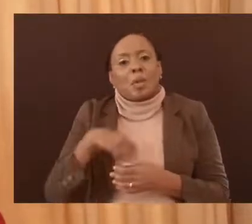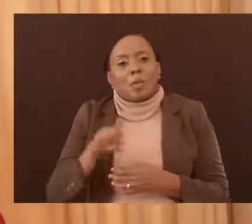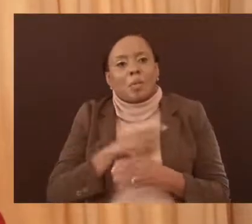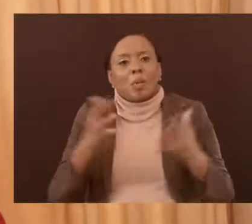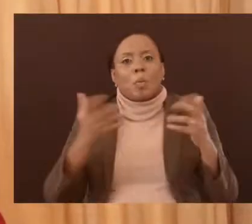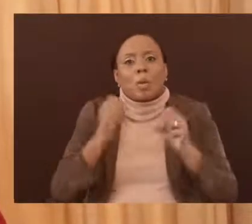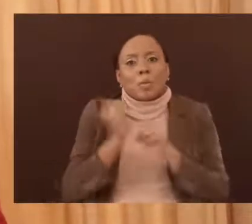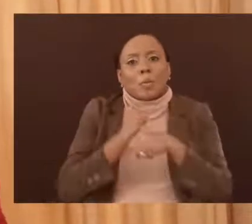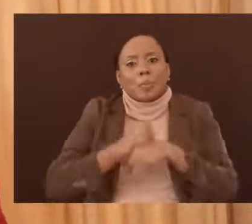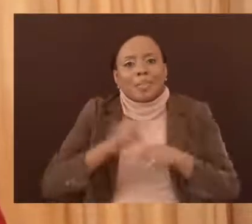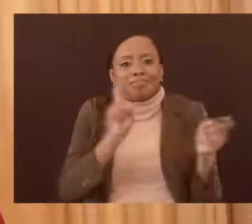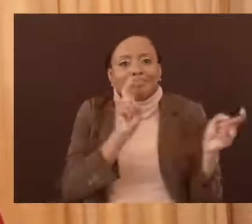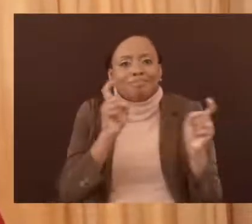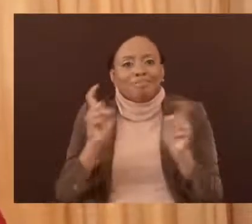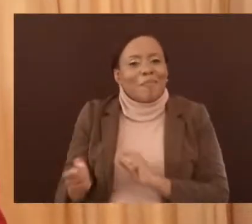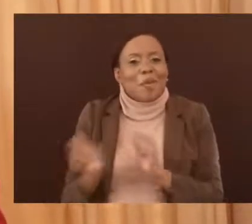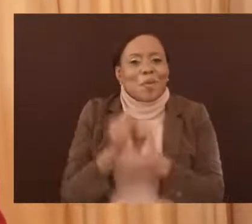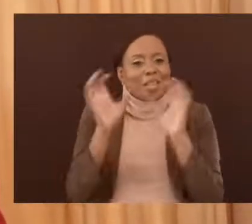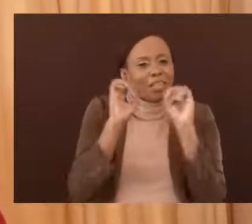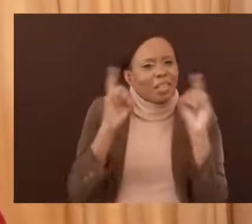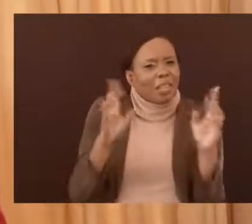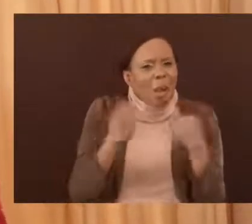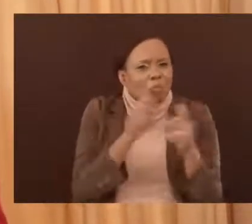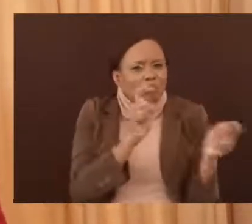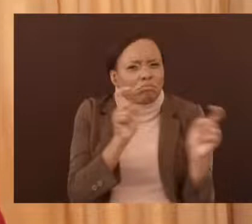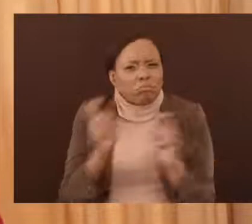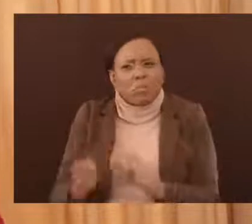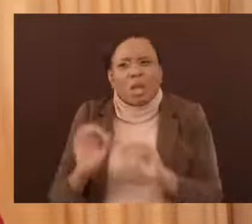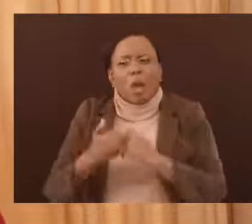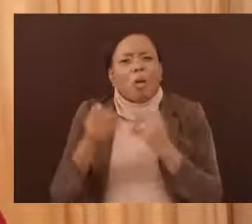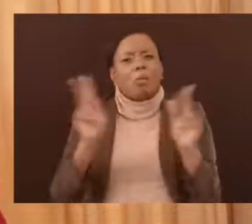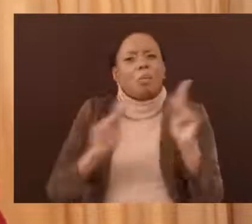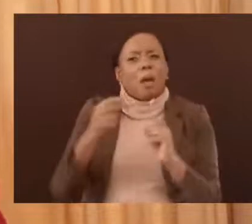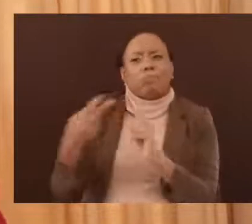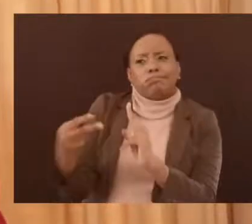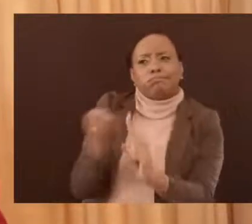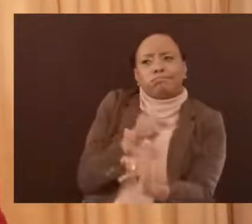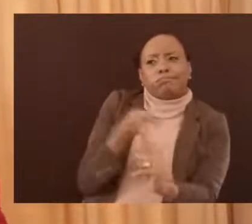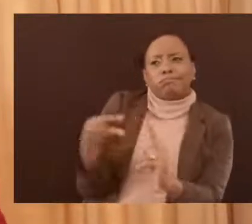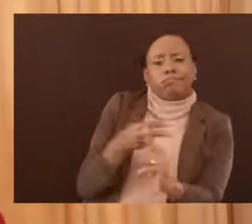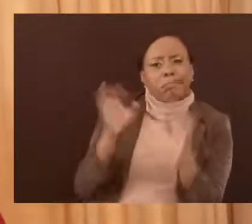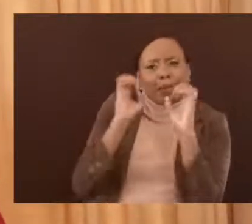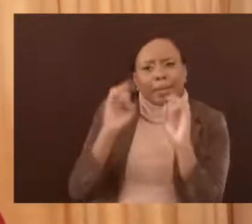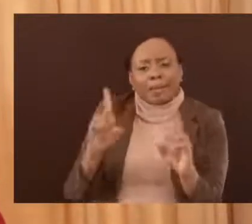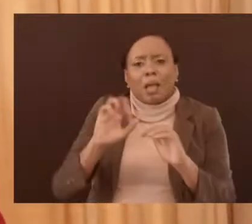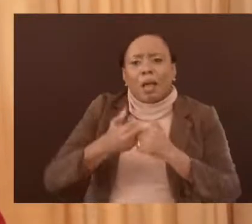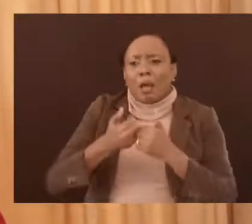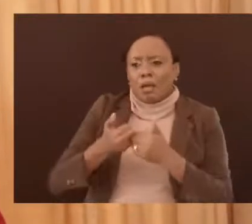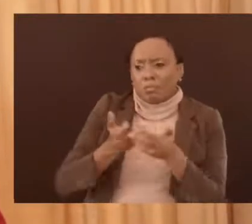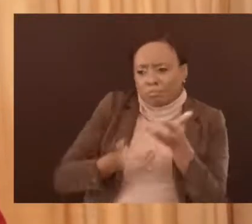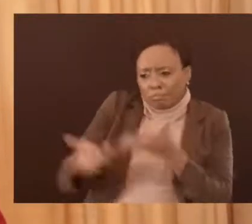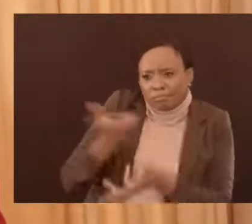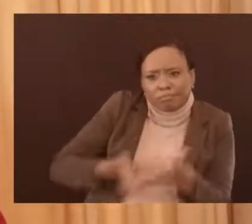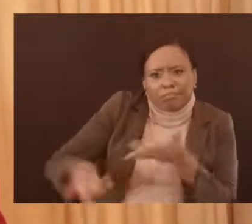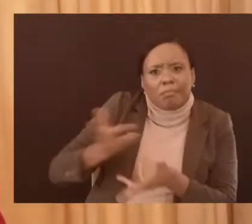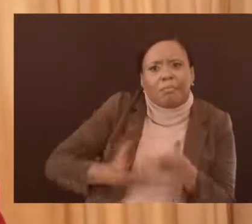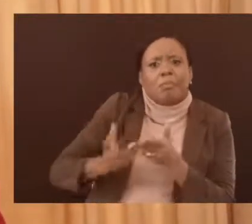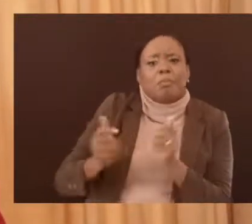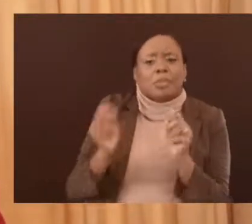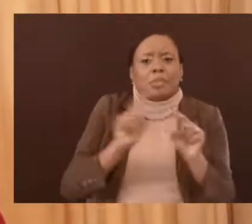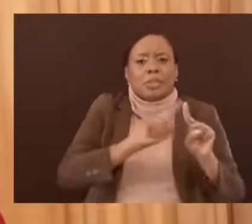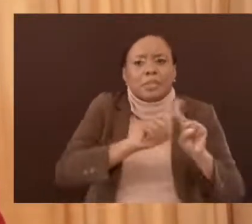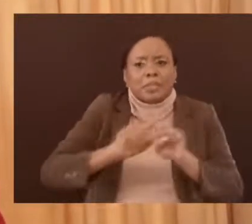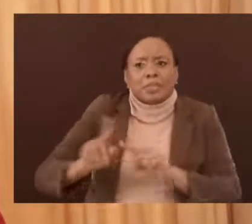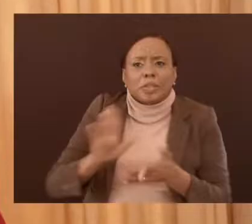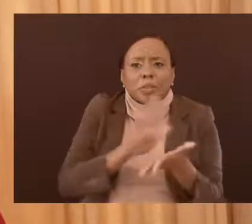education so that we could transform the way in which people view education in terms of, or even the engagement of children at various